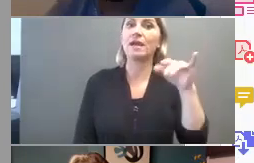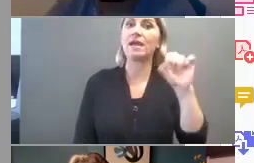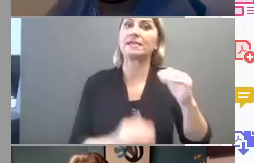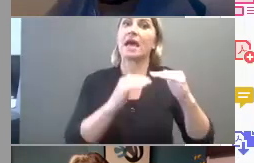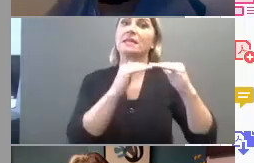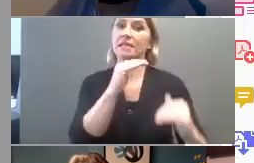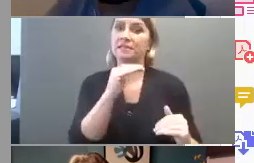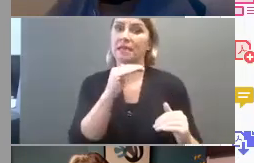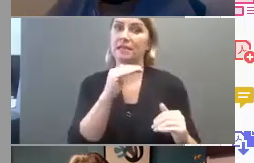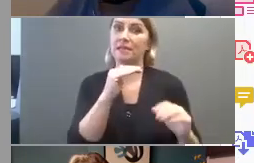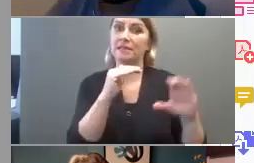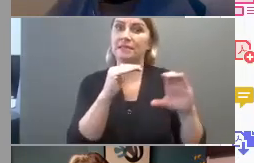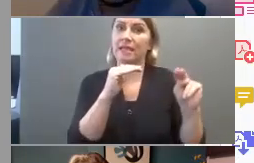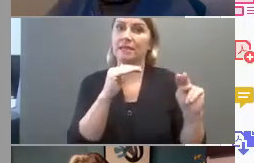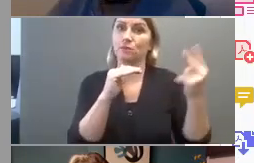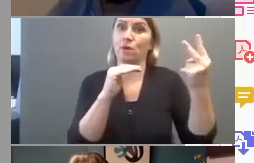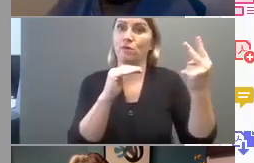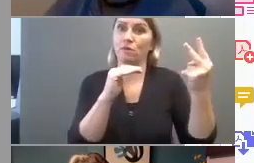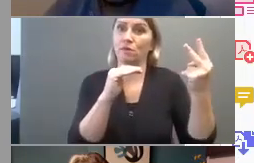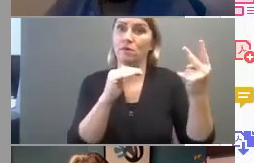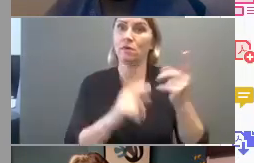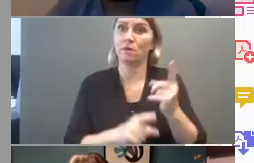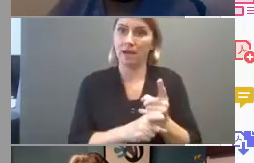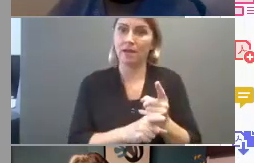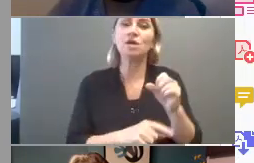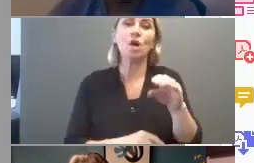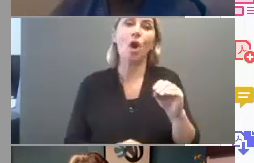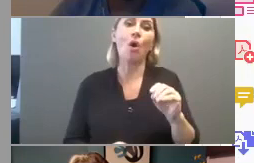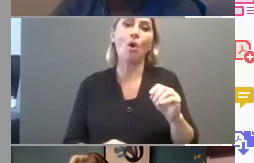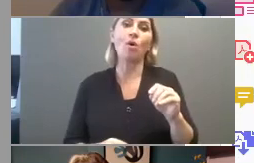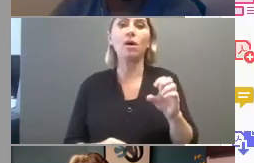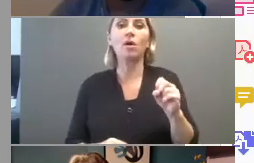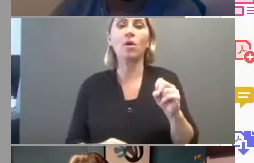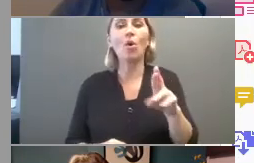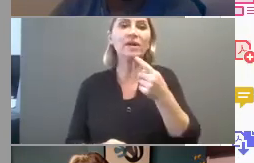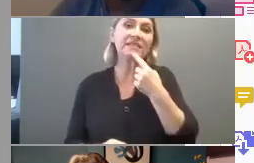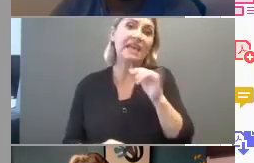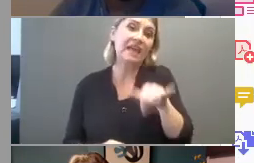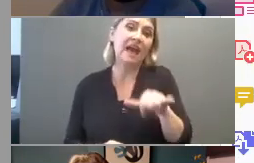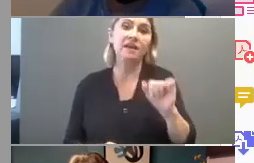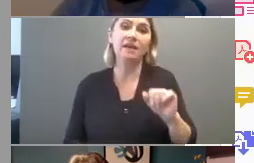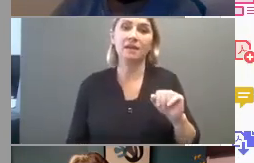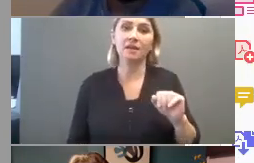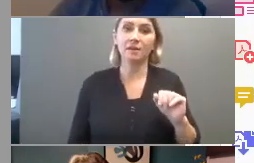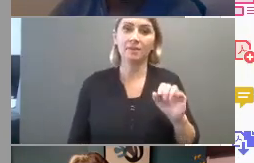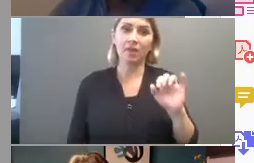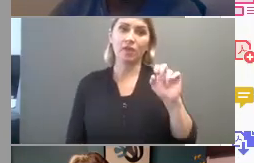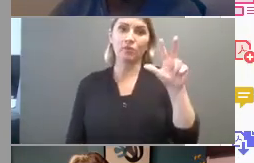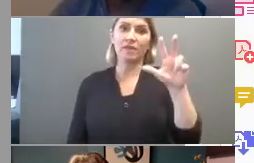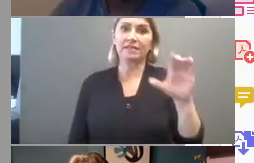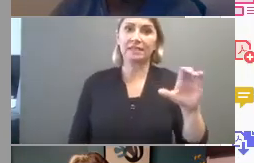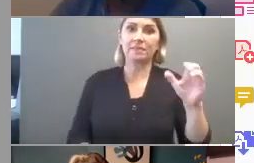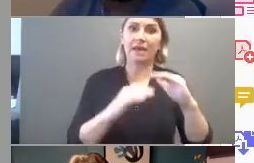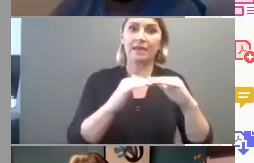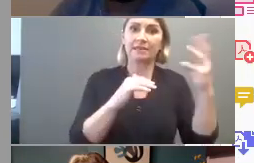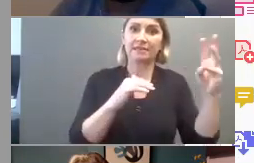than cn squared, right? So in other words, we have to say 3c by 16 plus 1 is less than